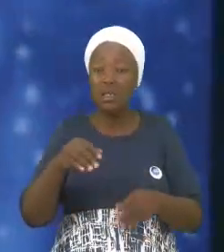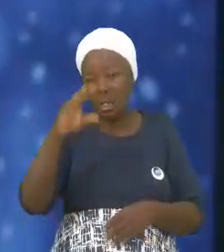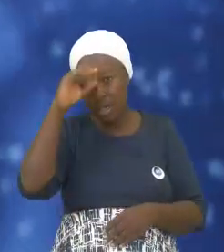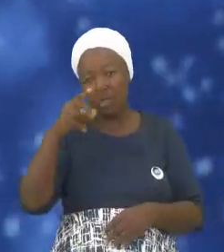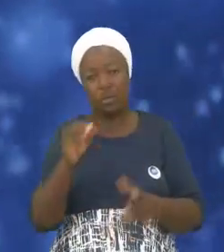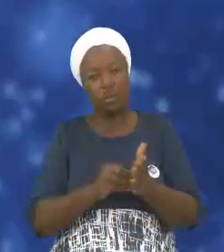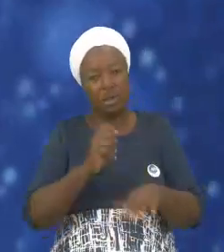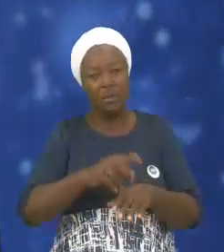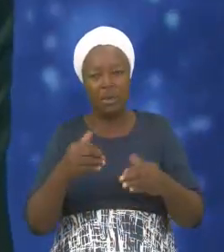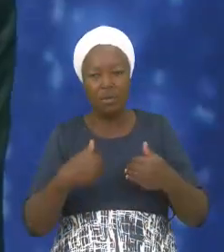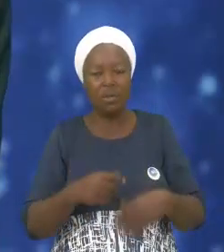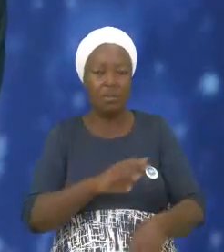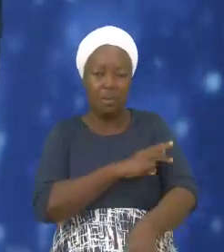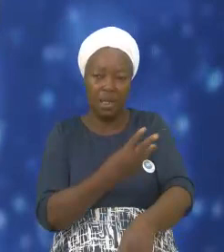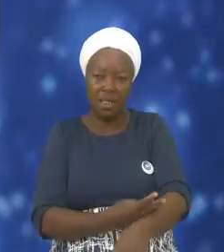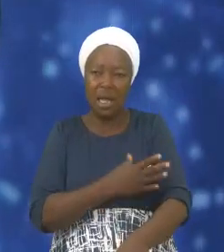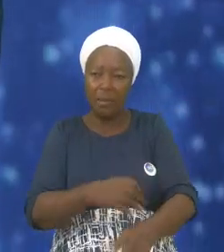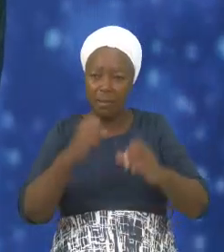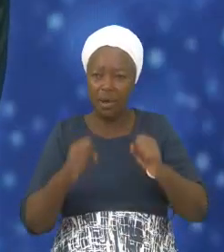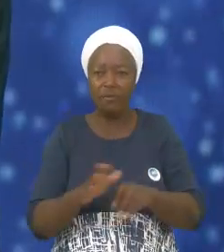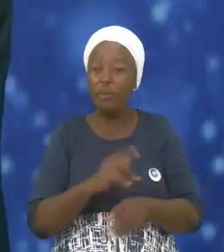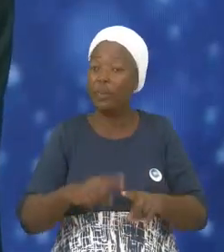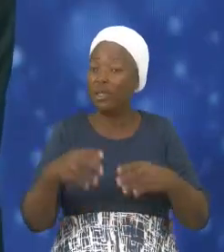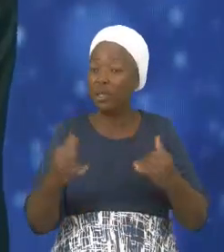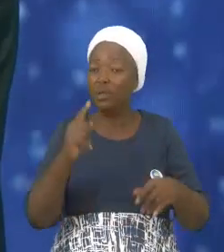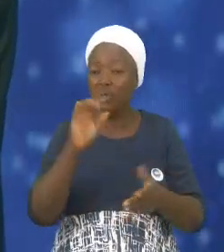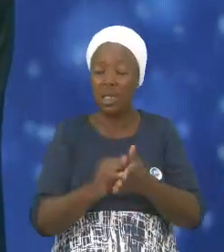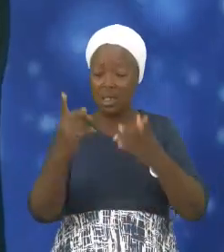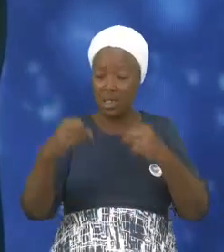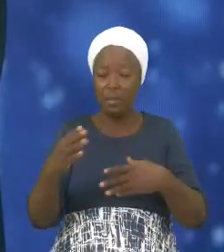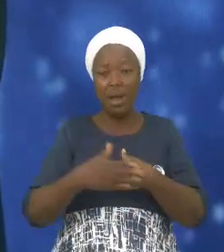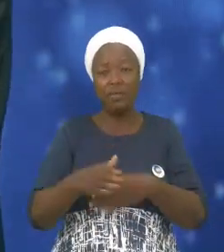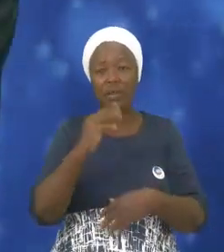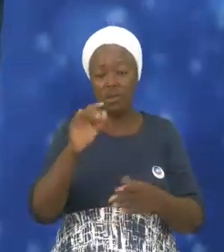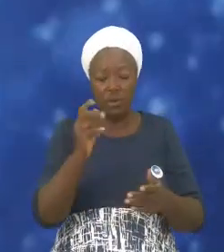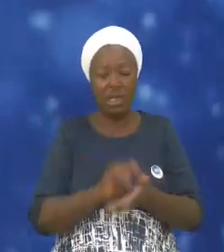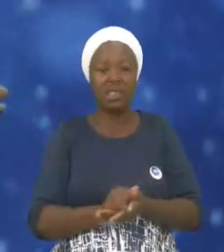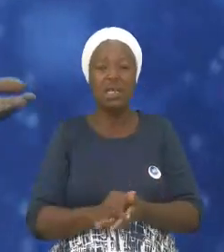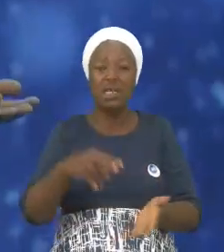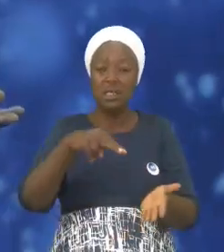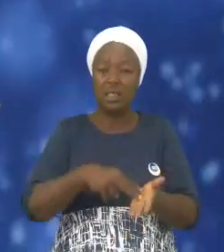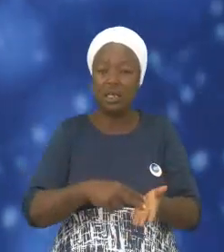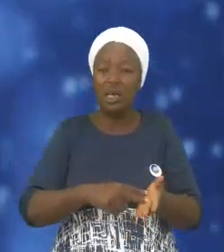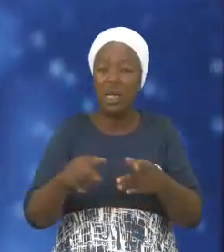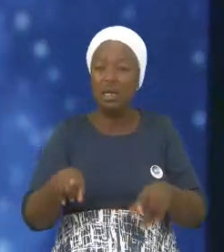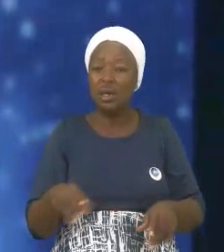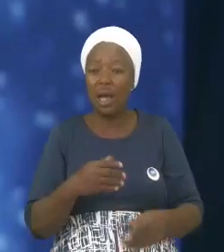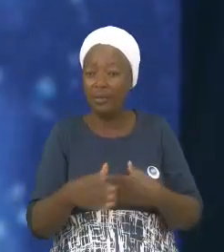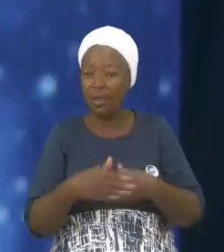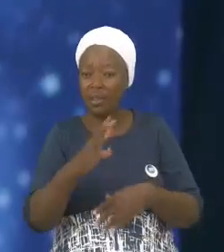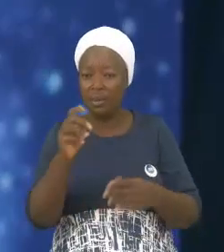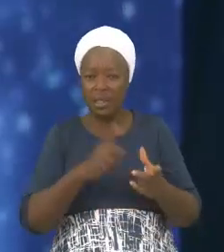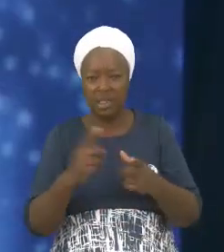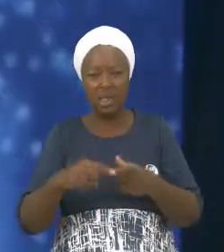now the one that came after him, the one represented by iron, it says he